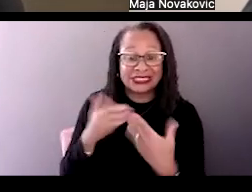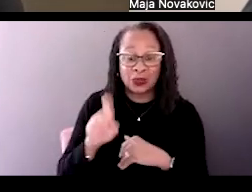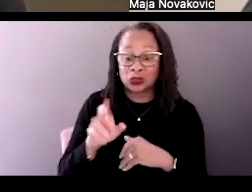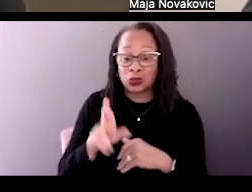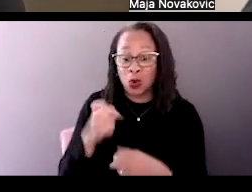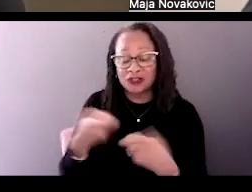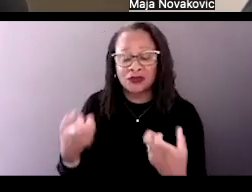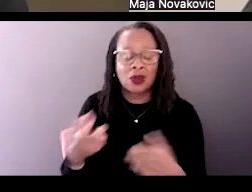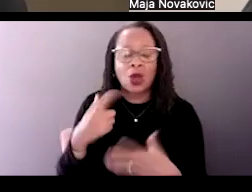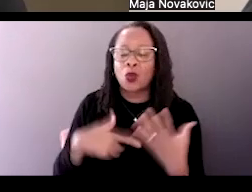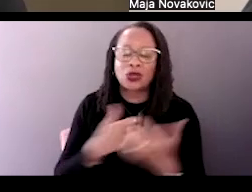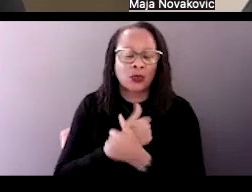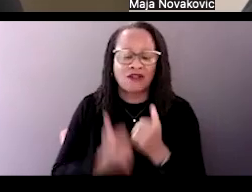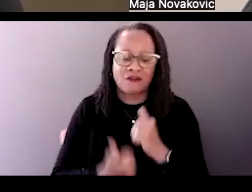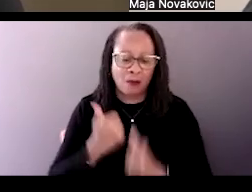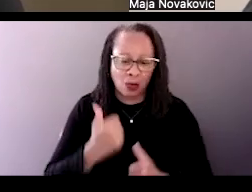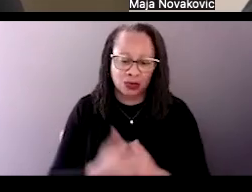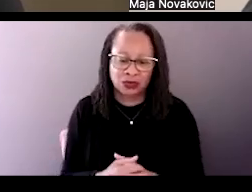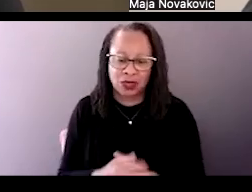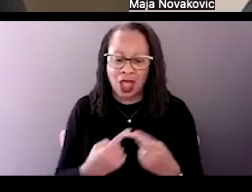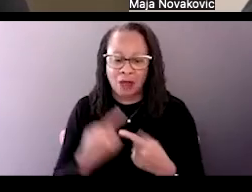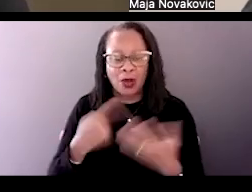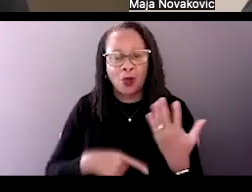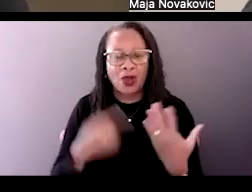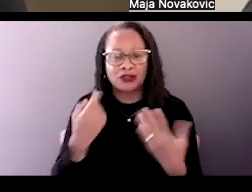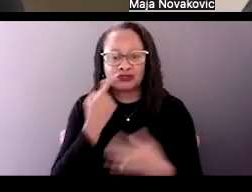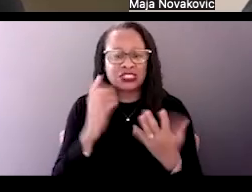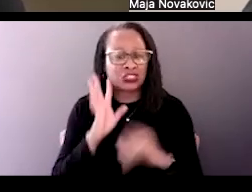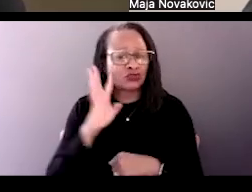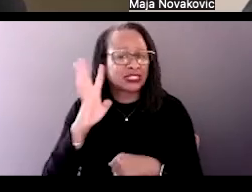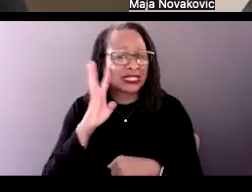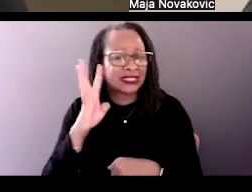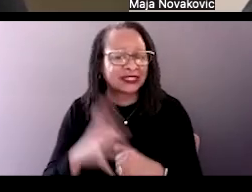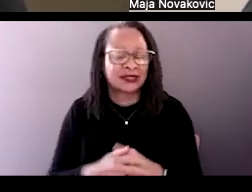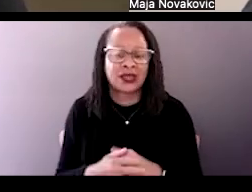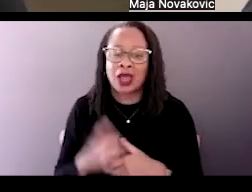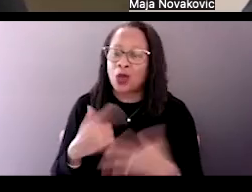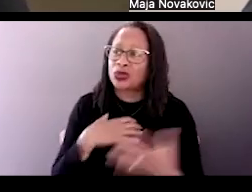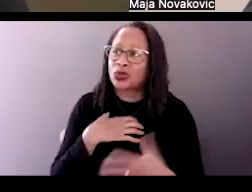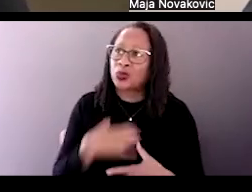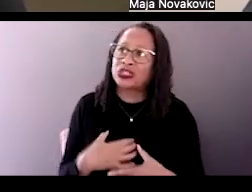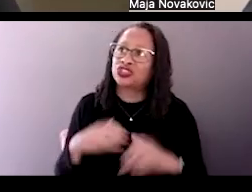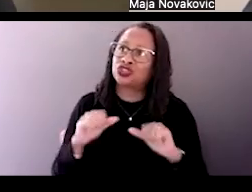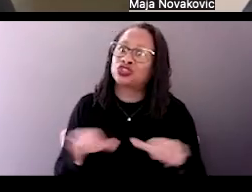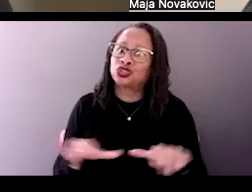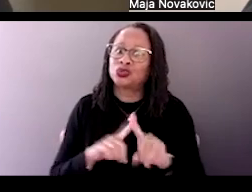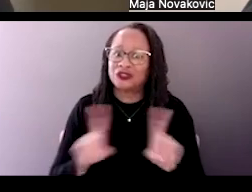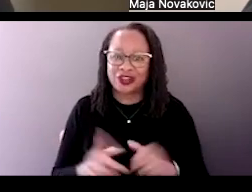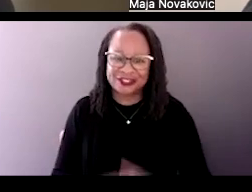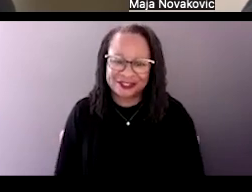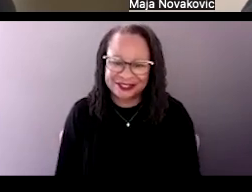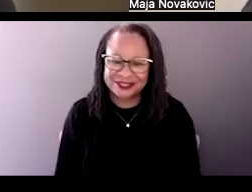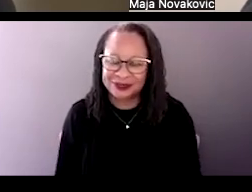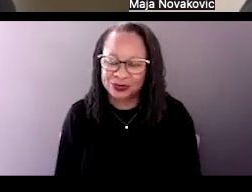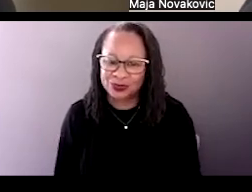what do you love most about what you've created, and what do you wish you could have done differently?